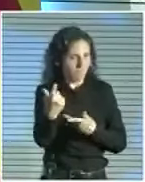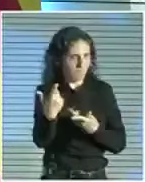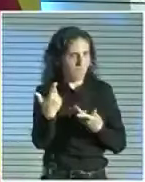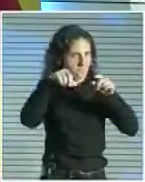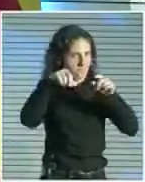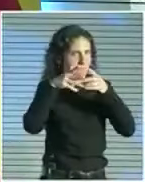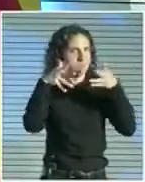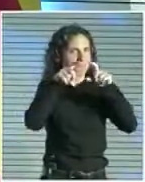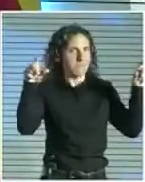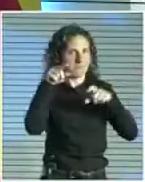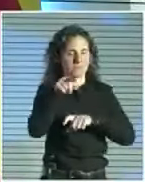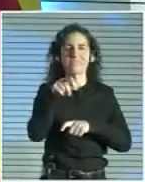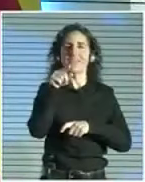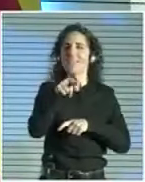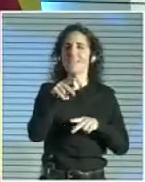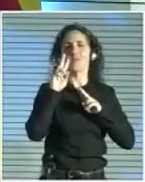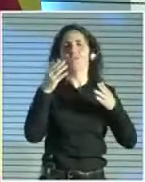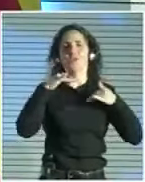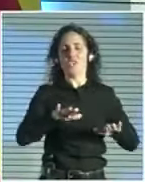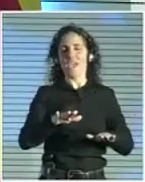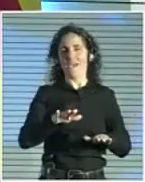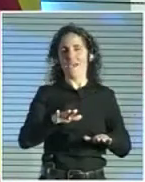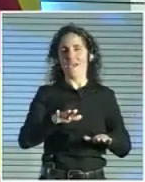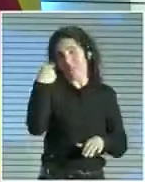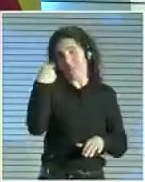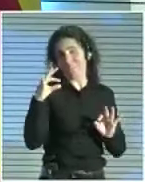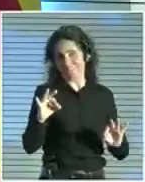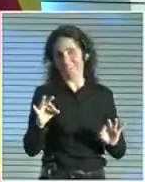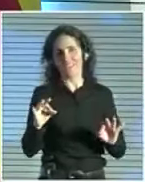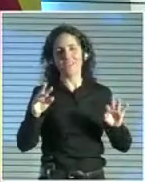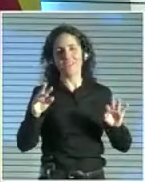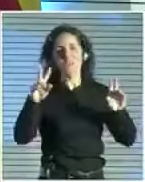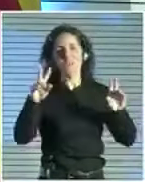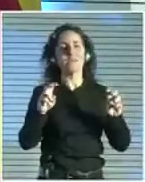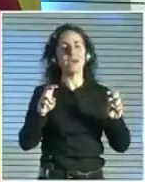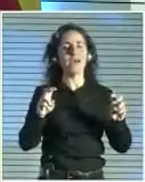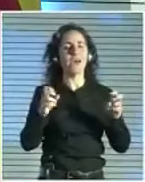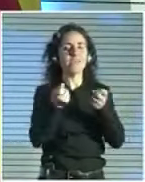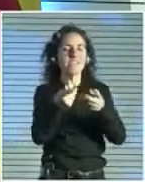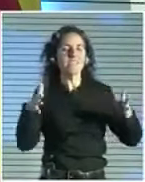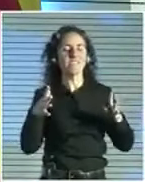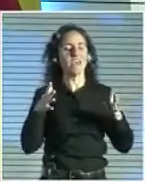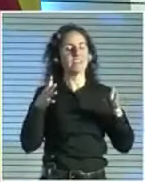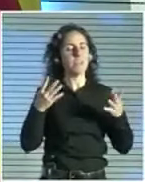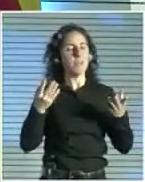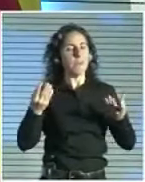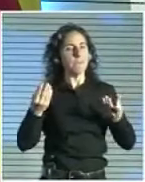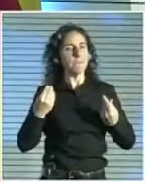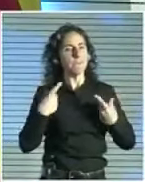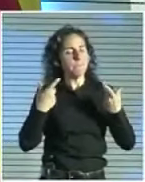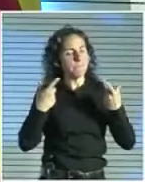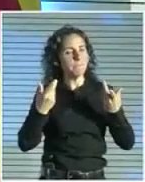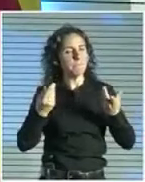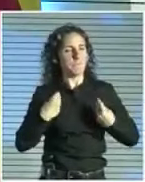on Biological Diversity, how large corporations are already preparing for this reporting. We wanted to bring this message here to